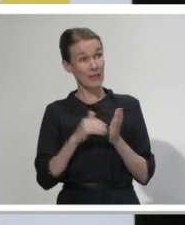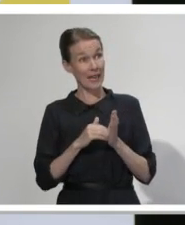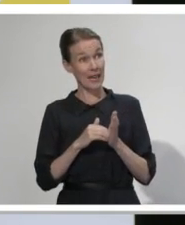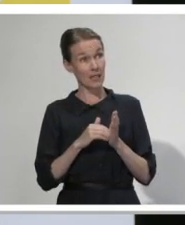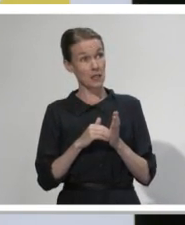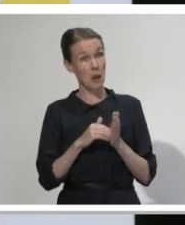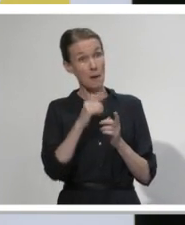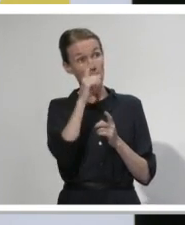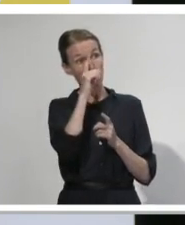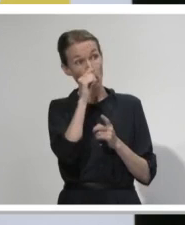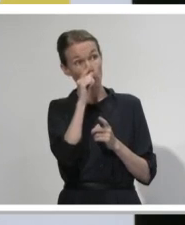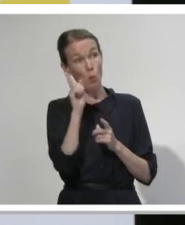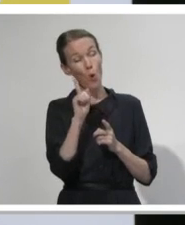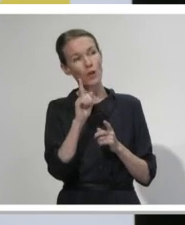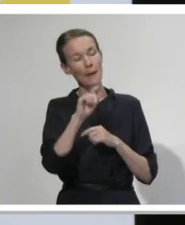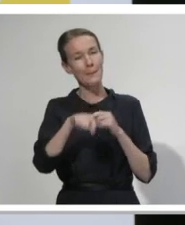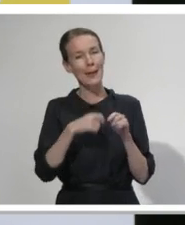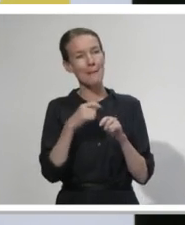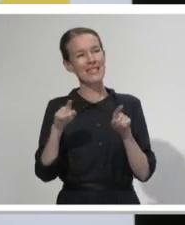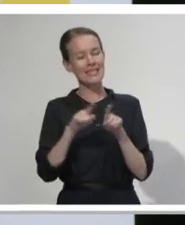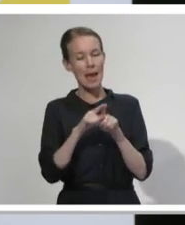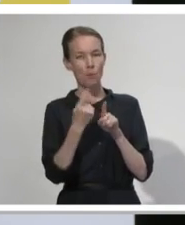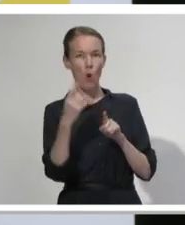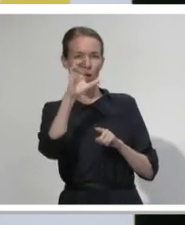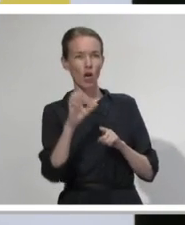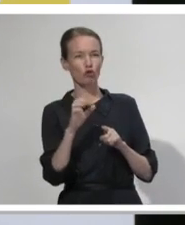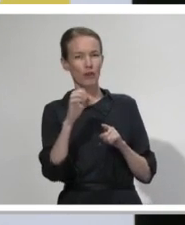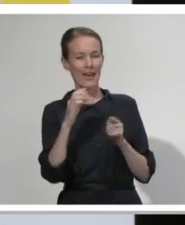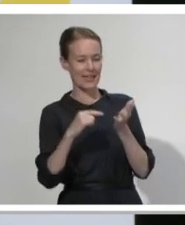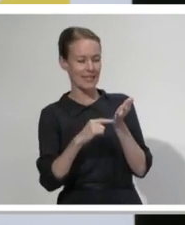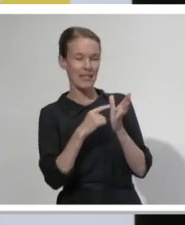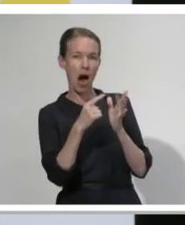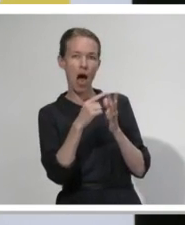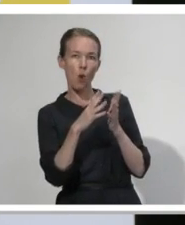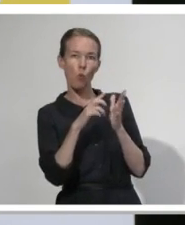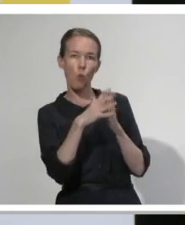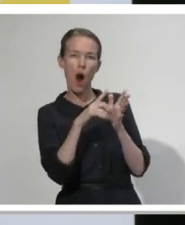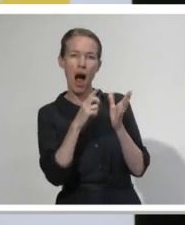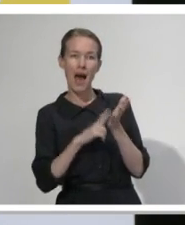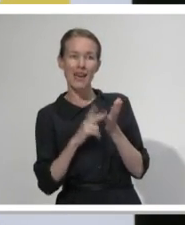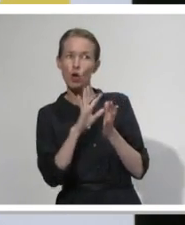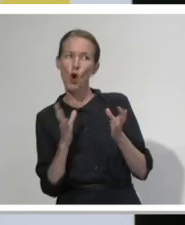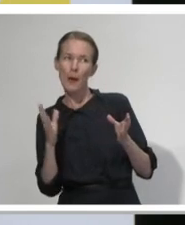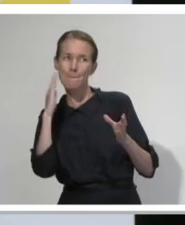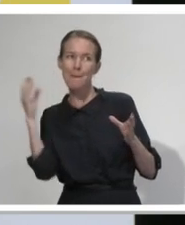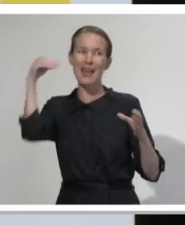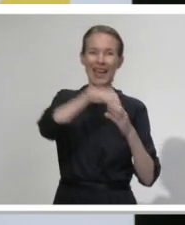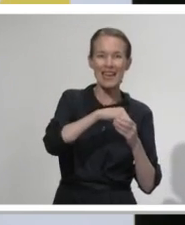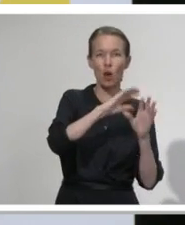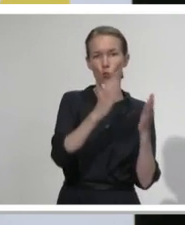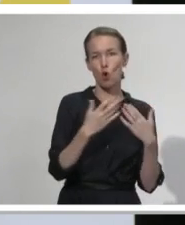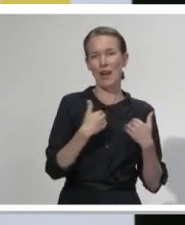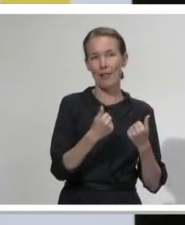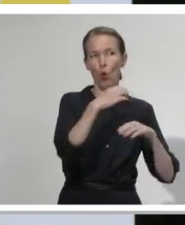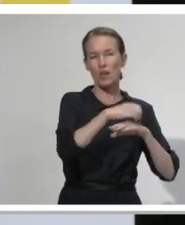to get some advice on from both the Ministry of Foreign Affairs and from the Ministry of Health, so I can't answer that question for you today. Support Australia's call for